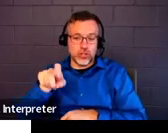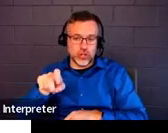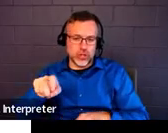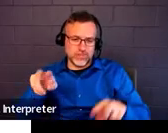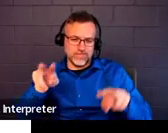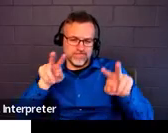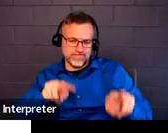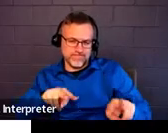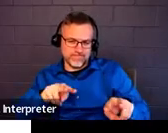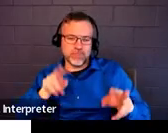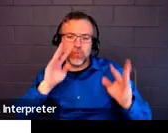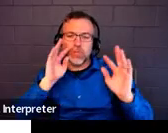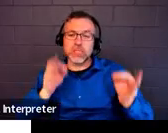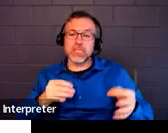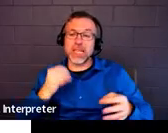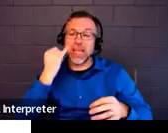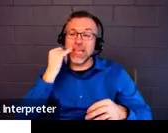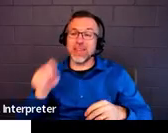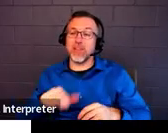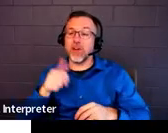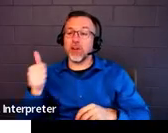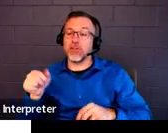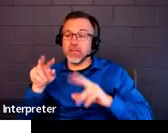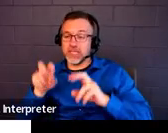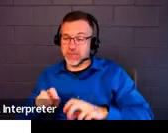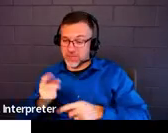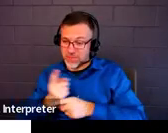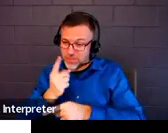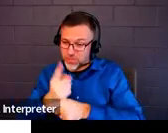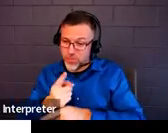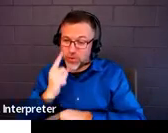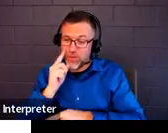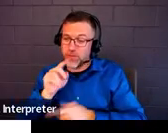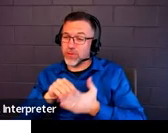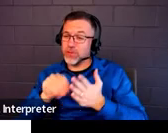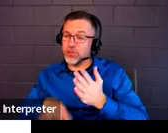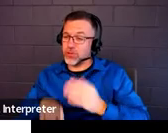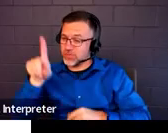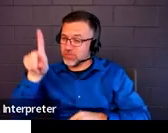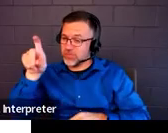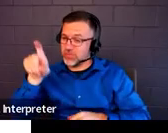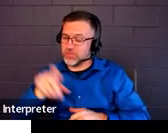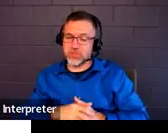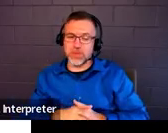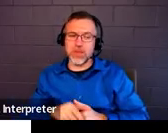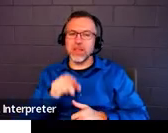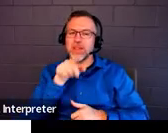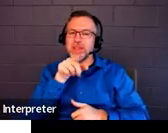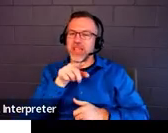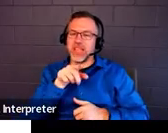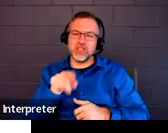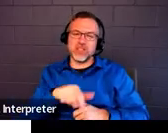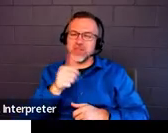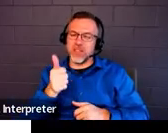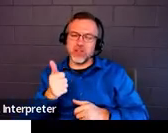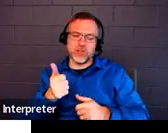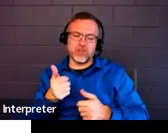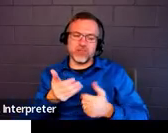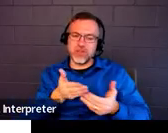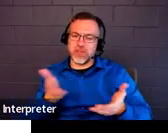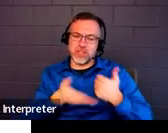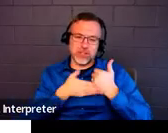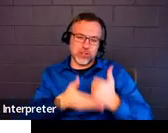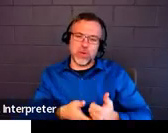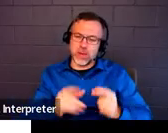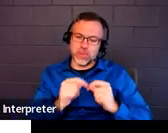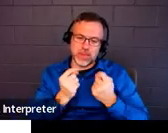is appropriate for the individual student. So this is just some additional guidance that IEP teams should be looking at. The